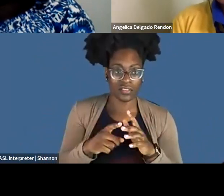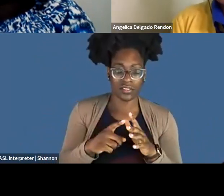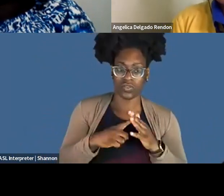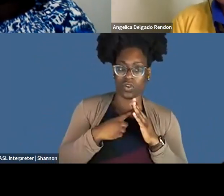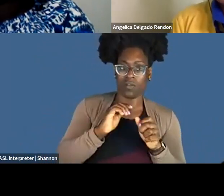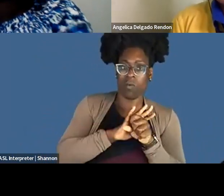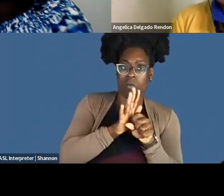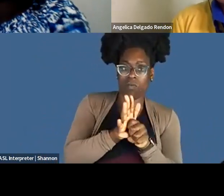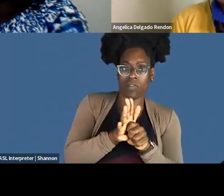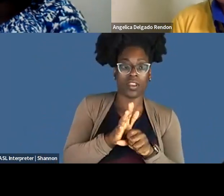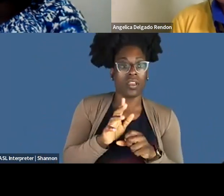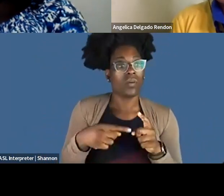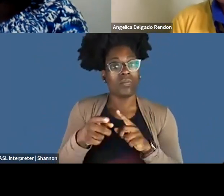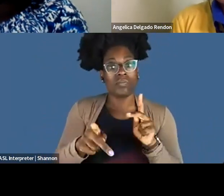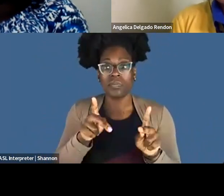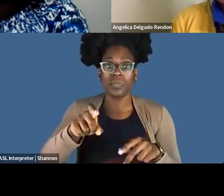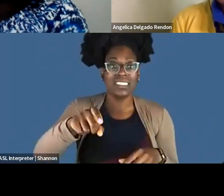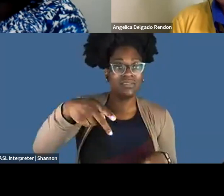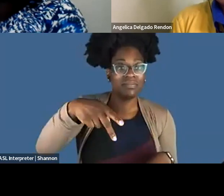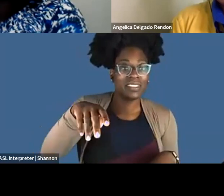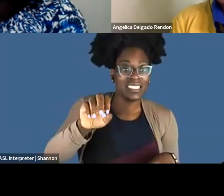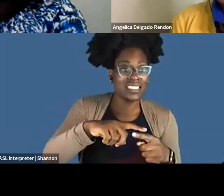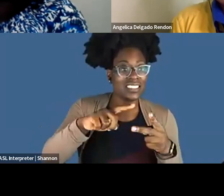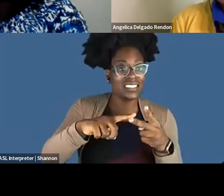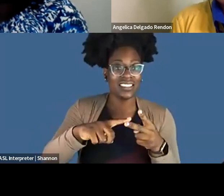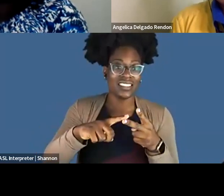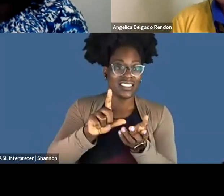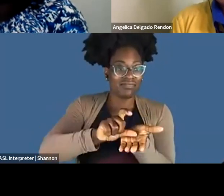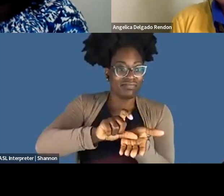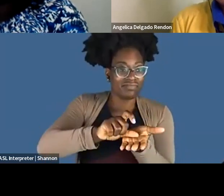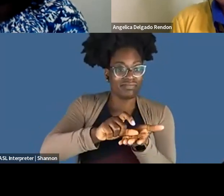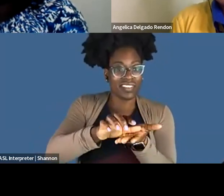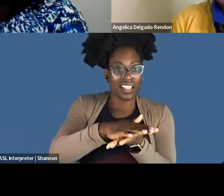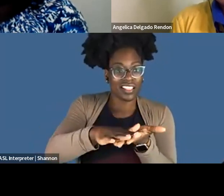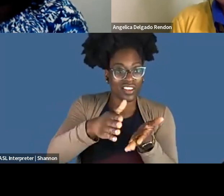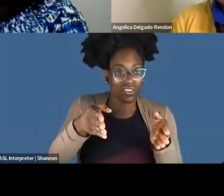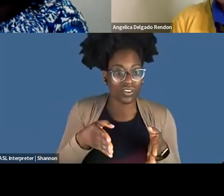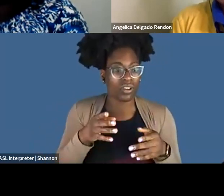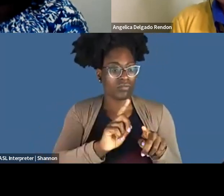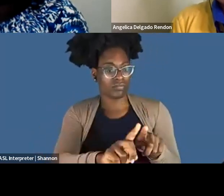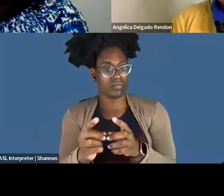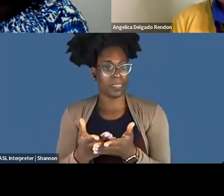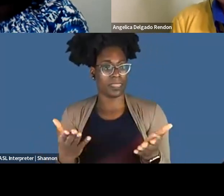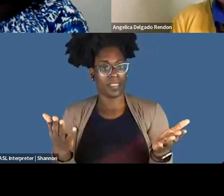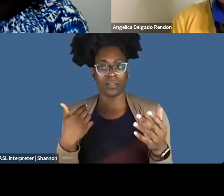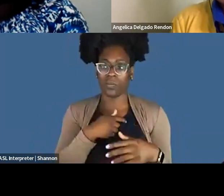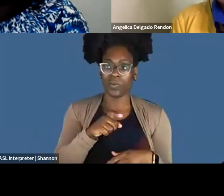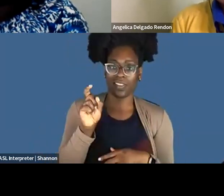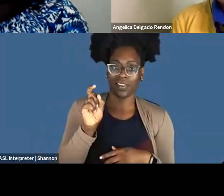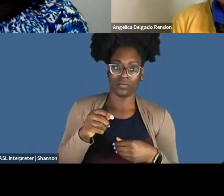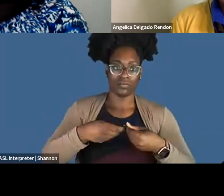support to keep the lights on in this building that you want us to distribute our COVID test kits out of.